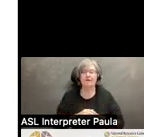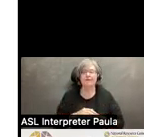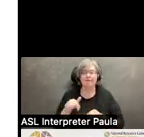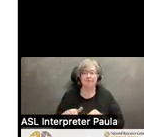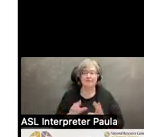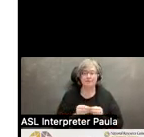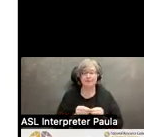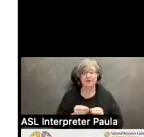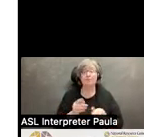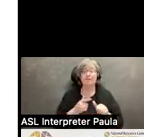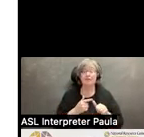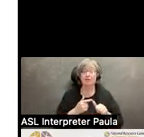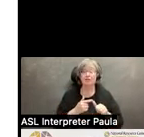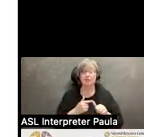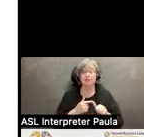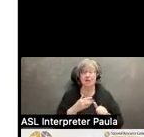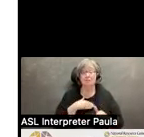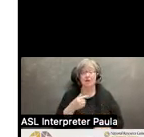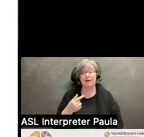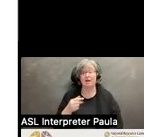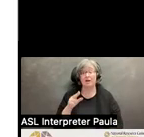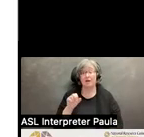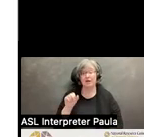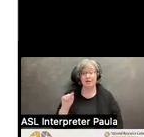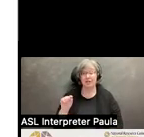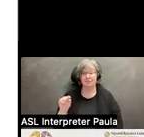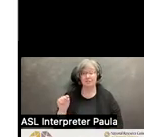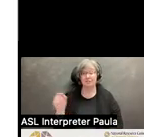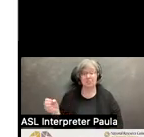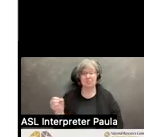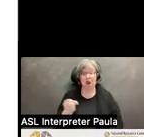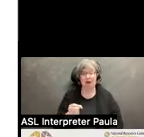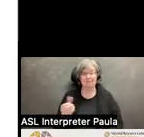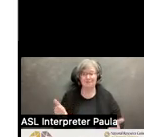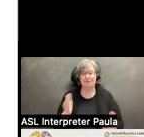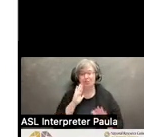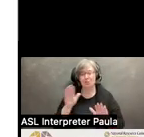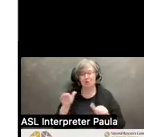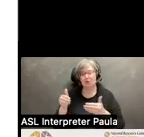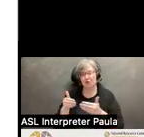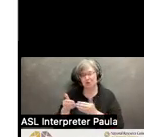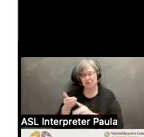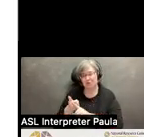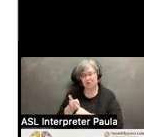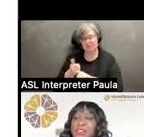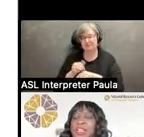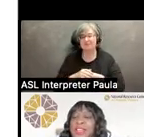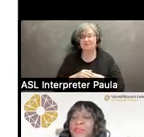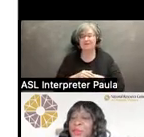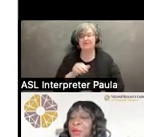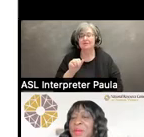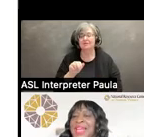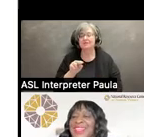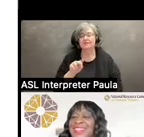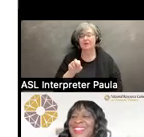that, I would love to bring my guest on to have her introduce who she is. And Andrea,